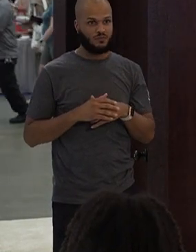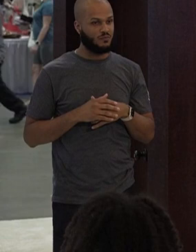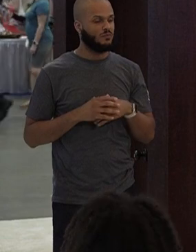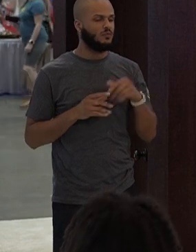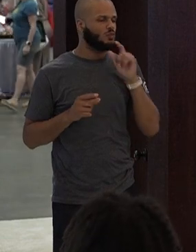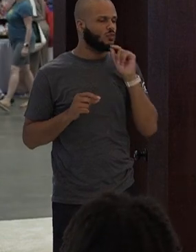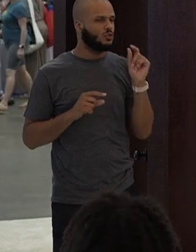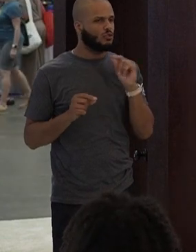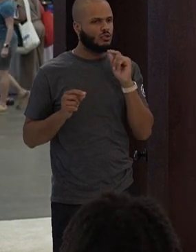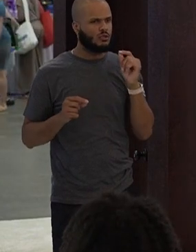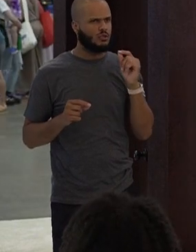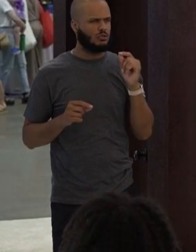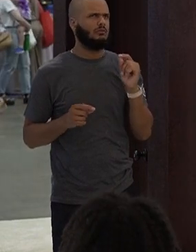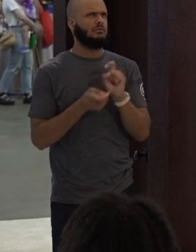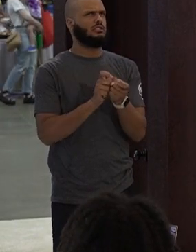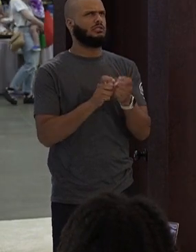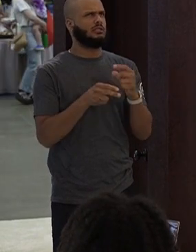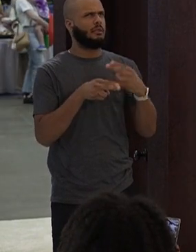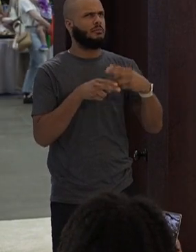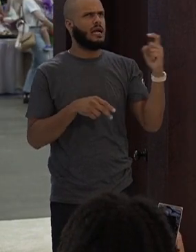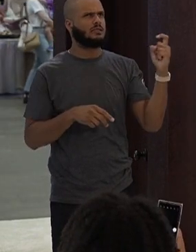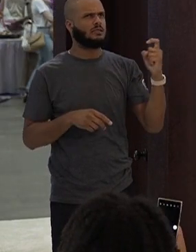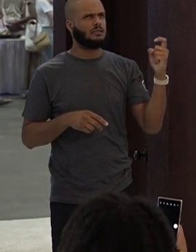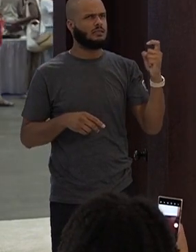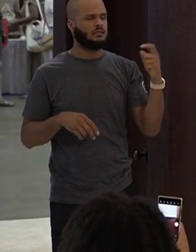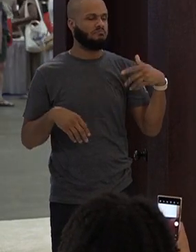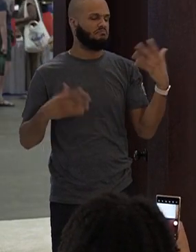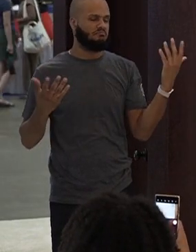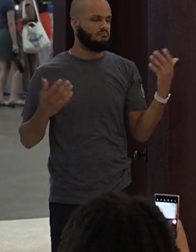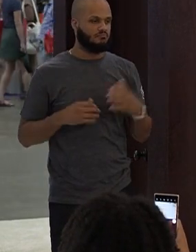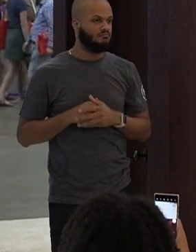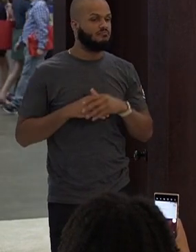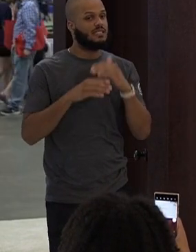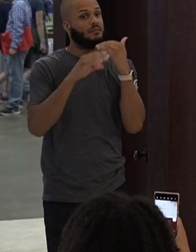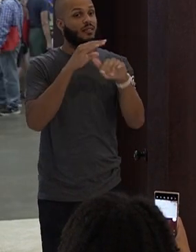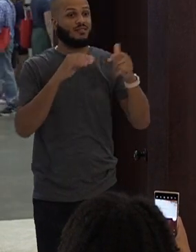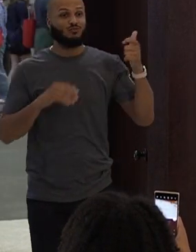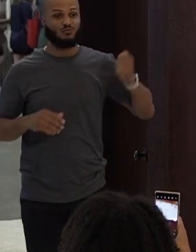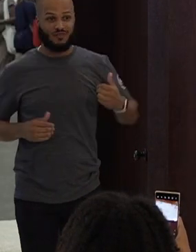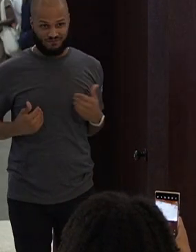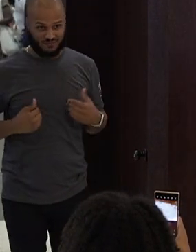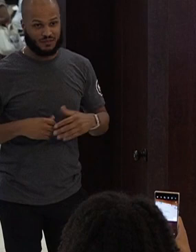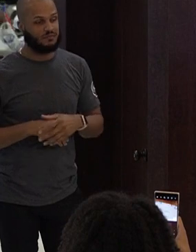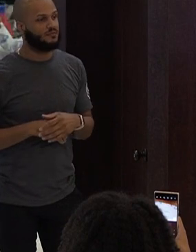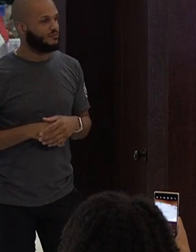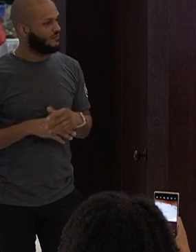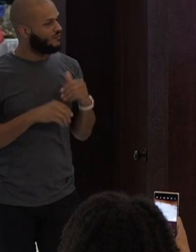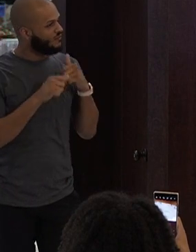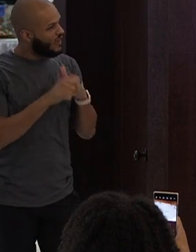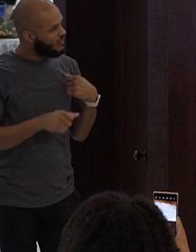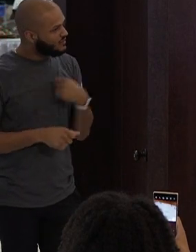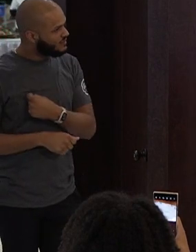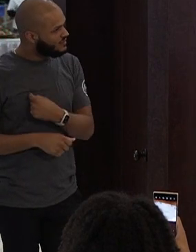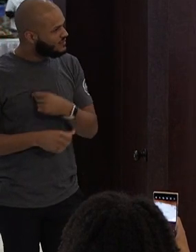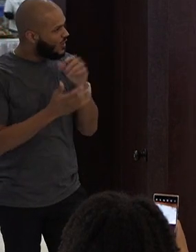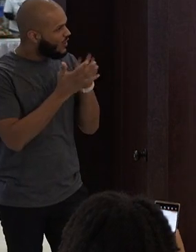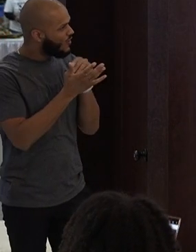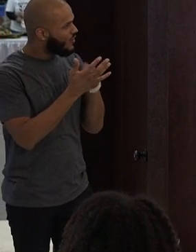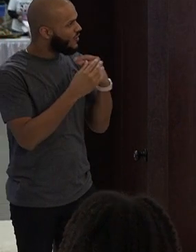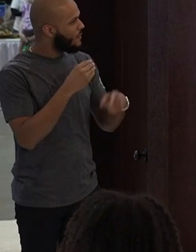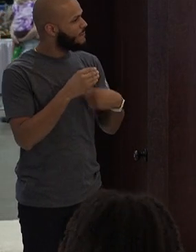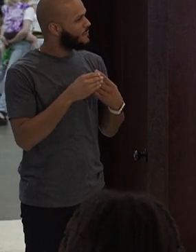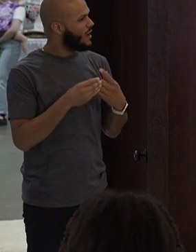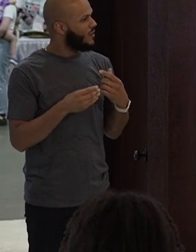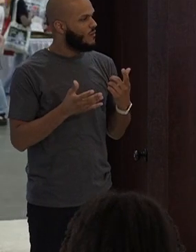Twitter or X or whatever. And we have email subscriptions. So follow us, learn a lot about what we